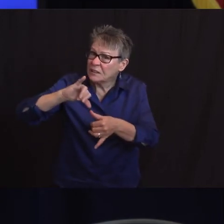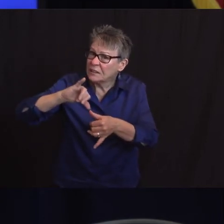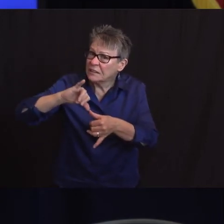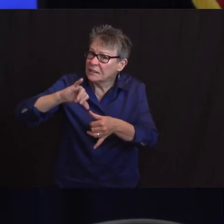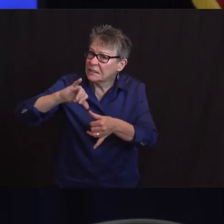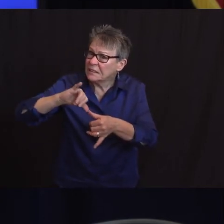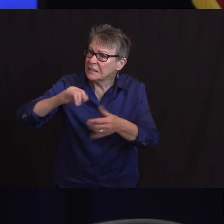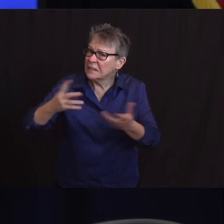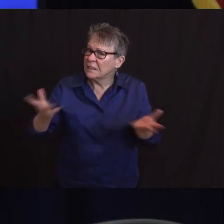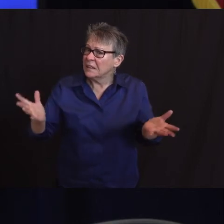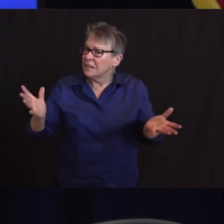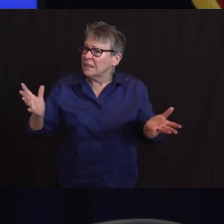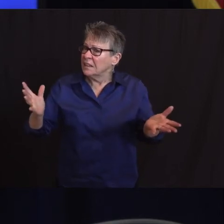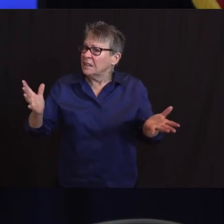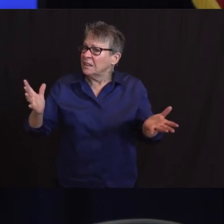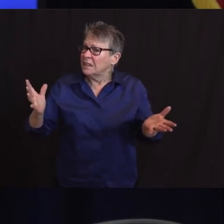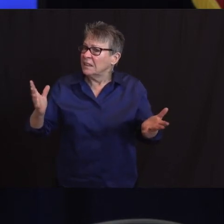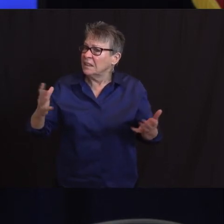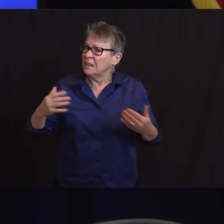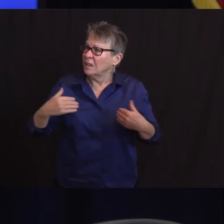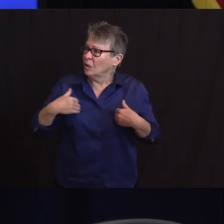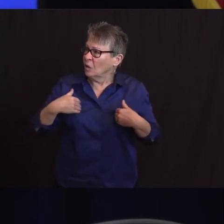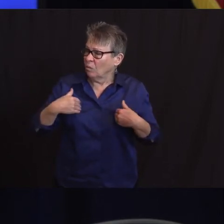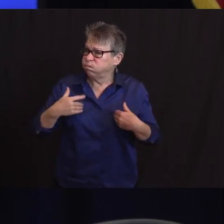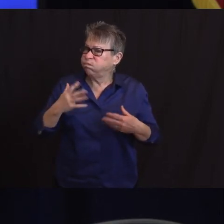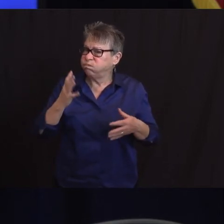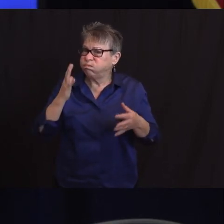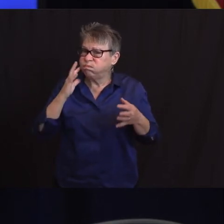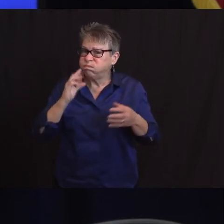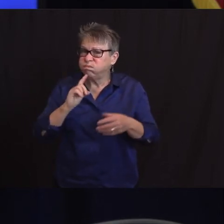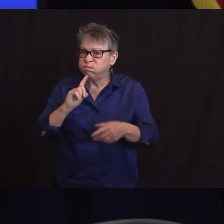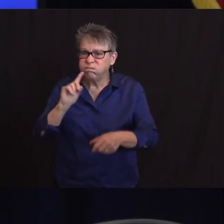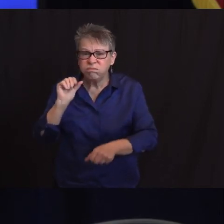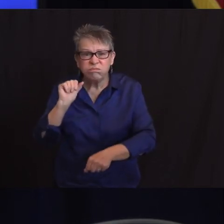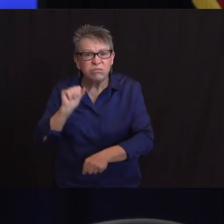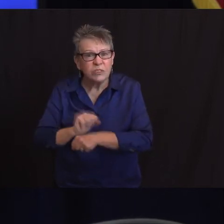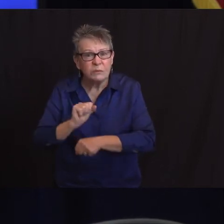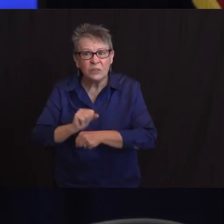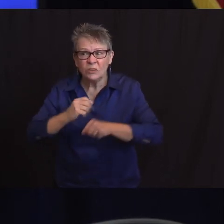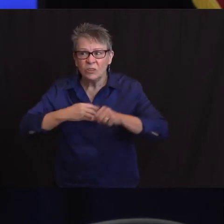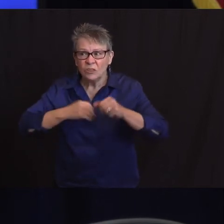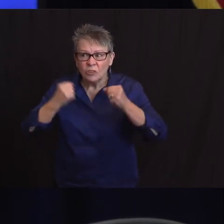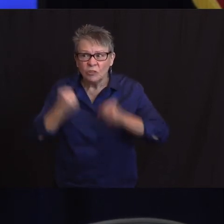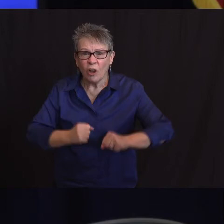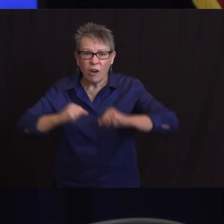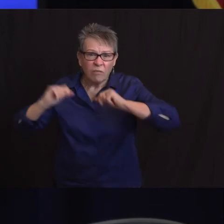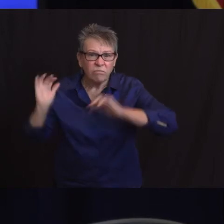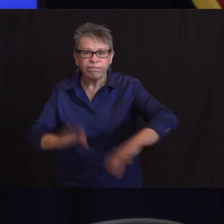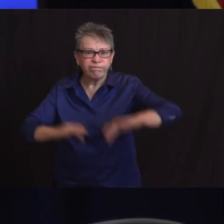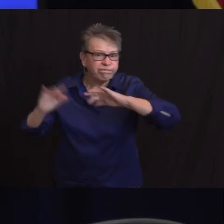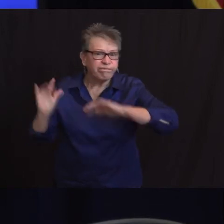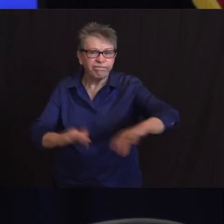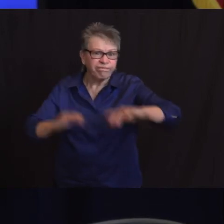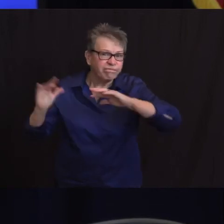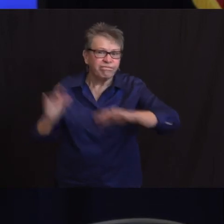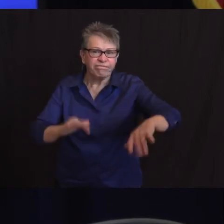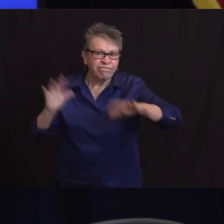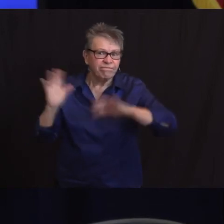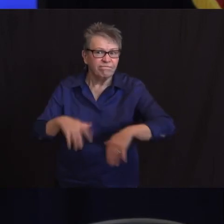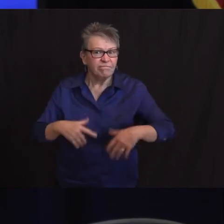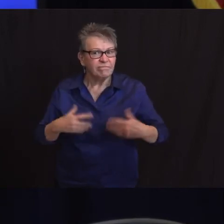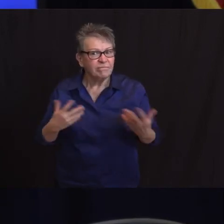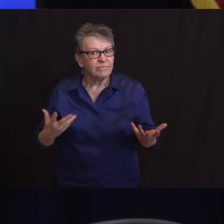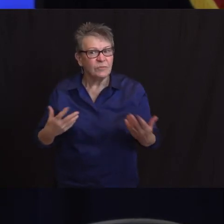in a pattern of just a constant barrage, but we're, with all of our partners, certainly monitoring it.